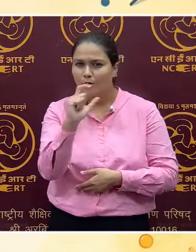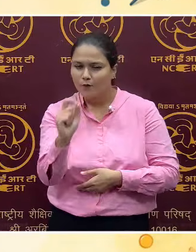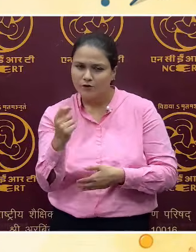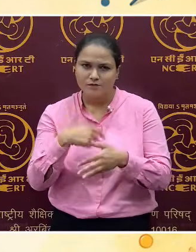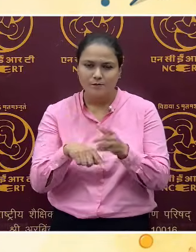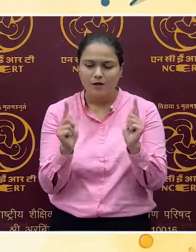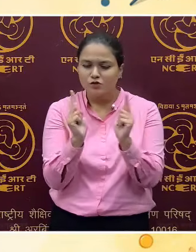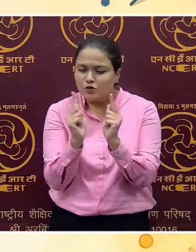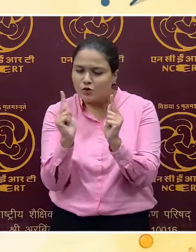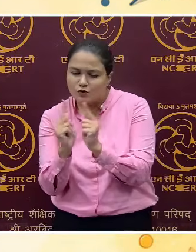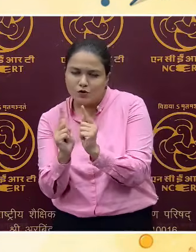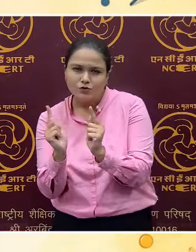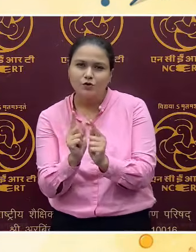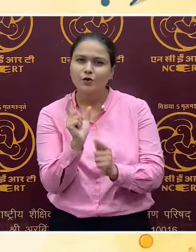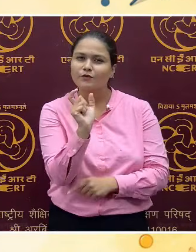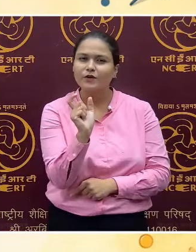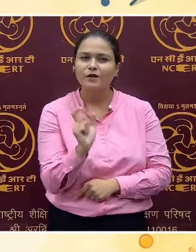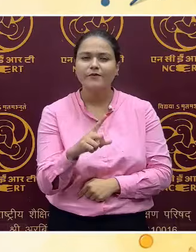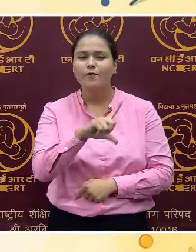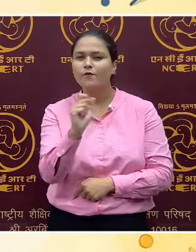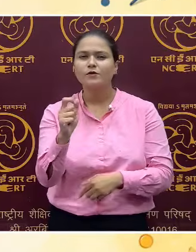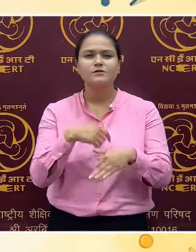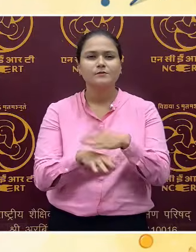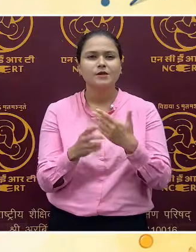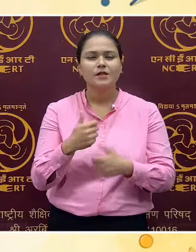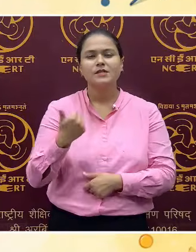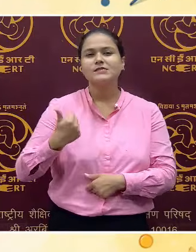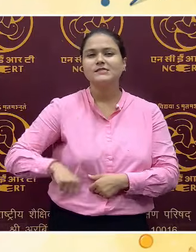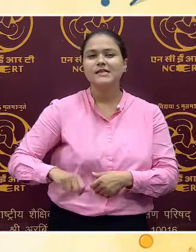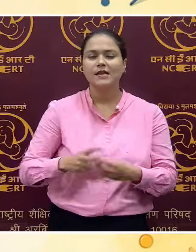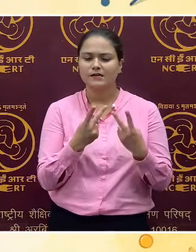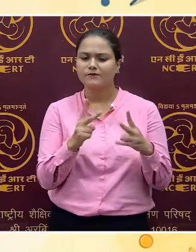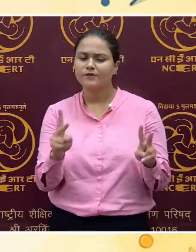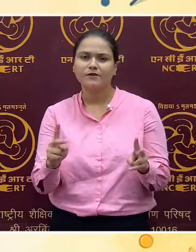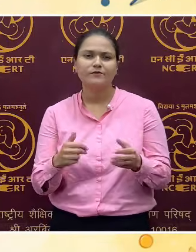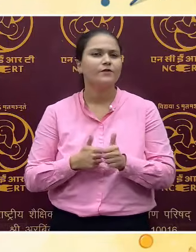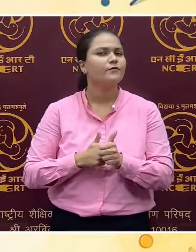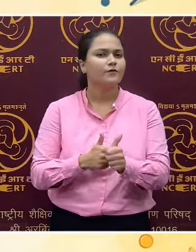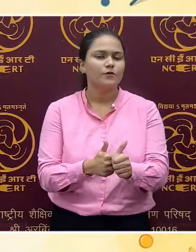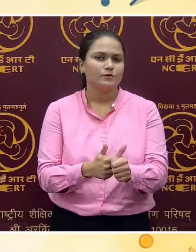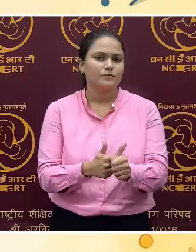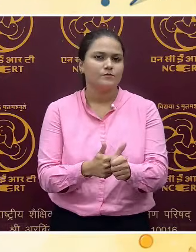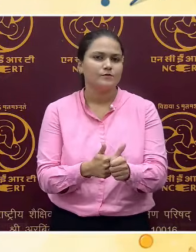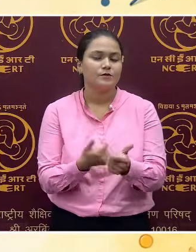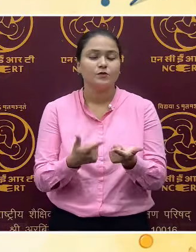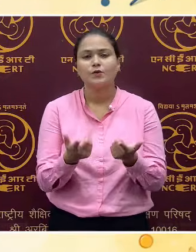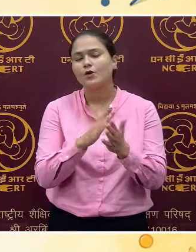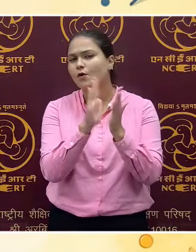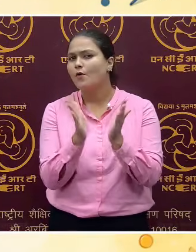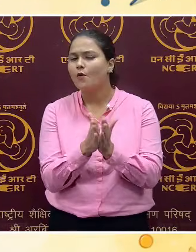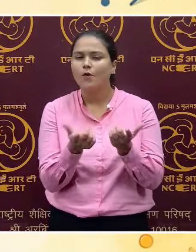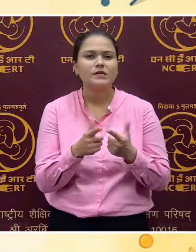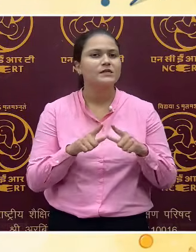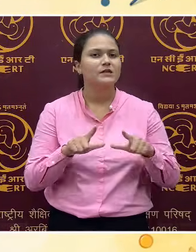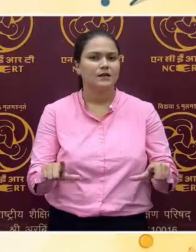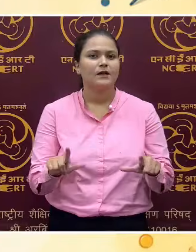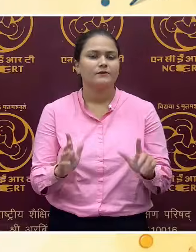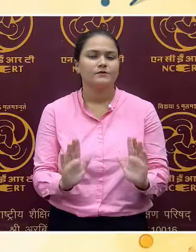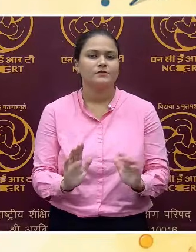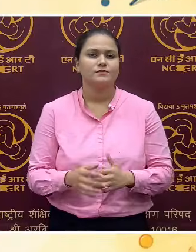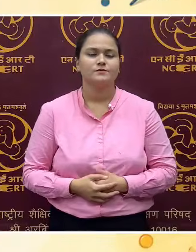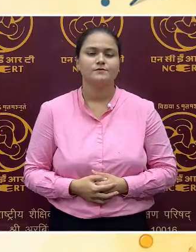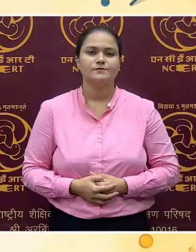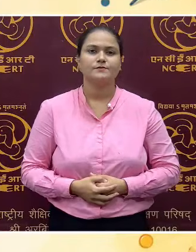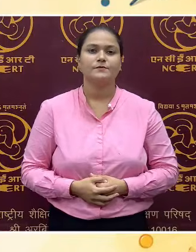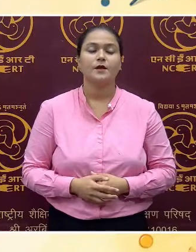get shortened, they get stylized, and so on. So it's the whole world is a lab, let's